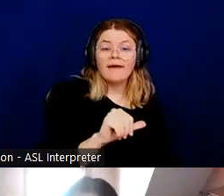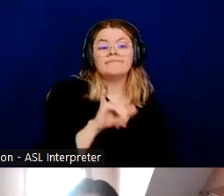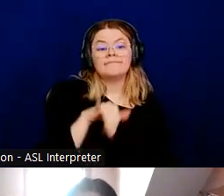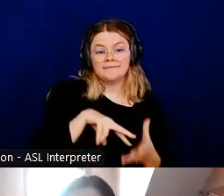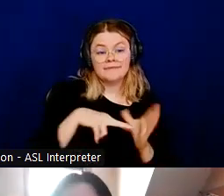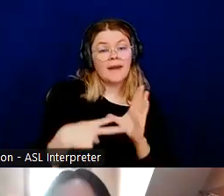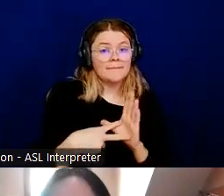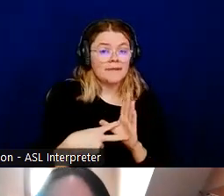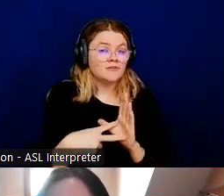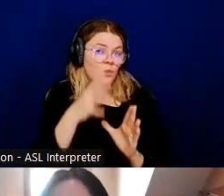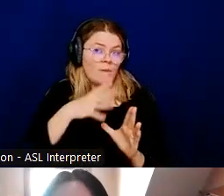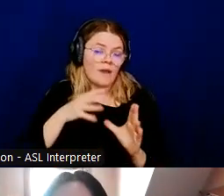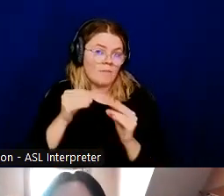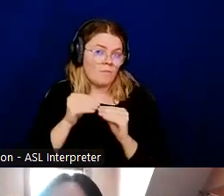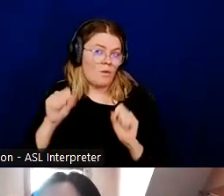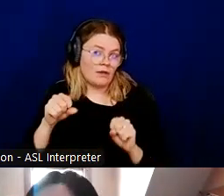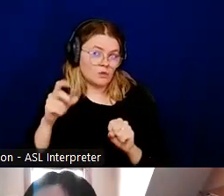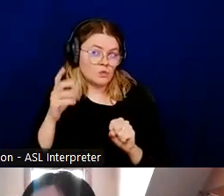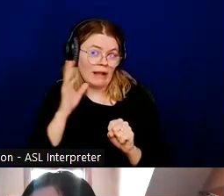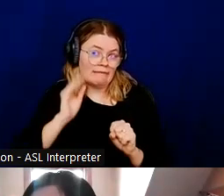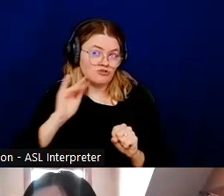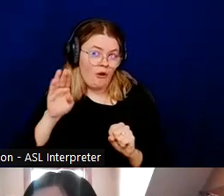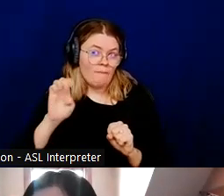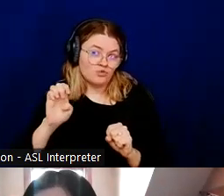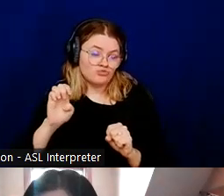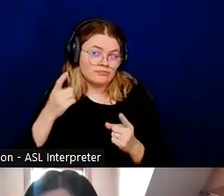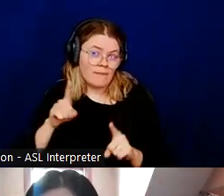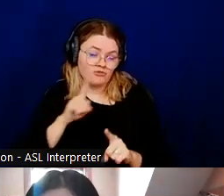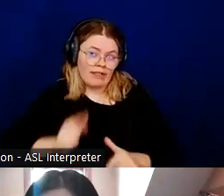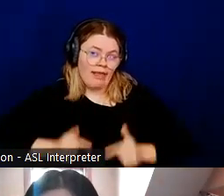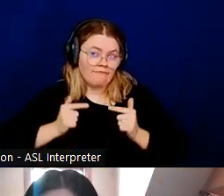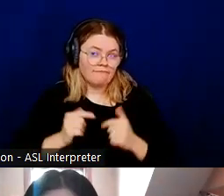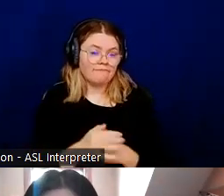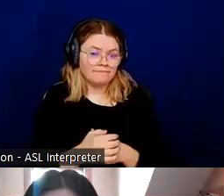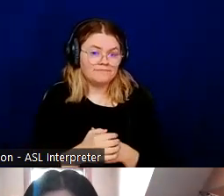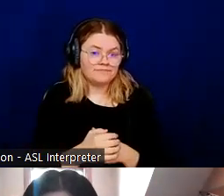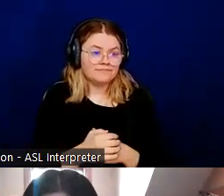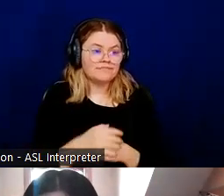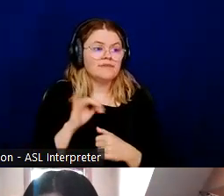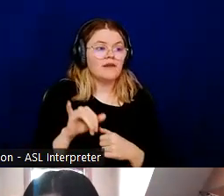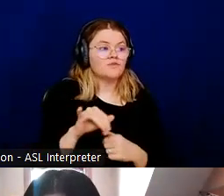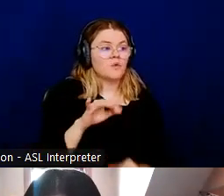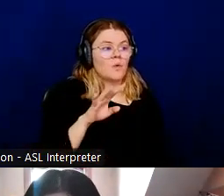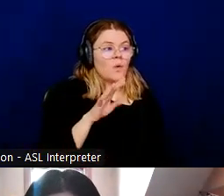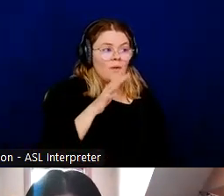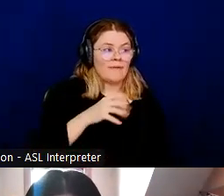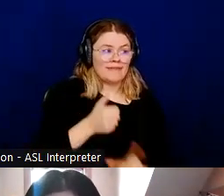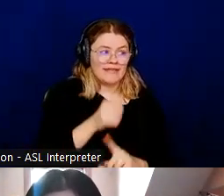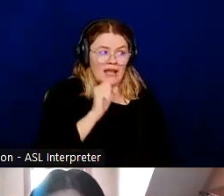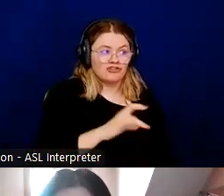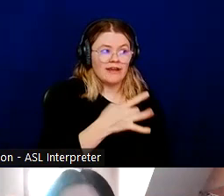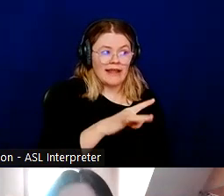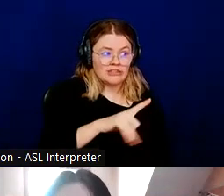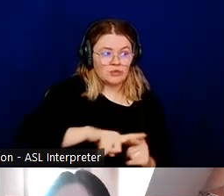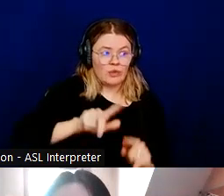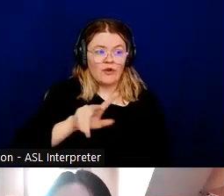real life. This puts women around the ages of 18 through 34 at a much higher risk of being